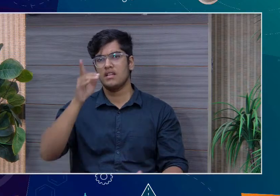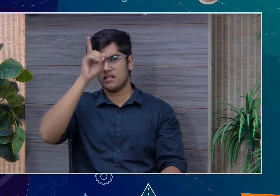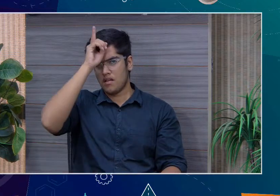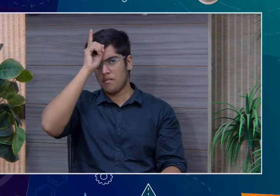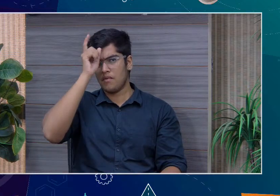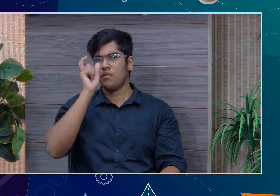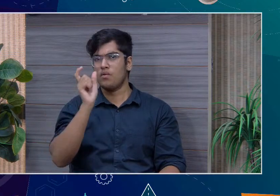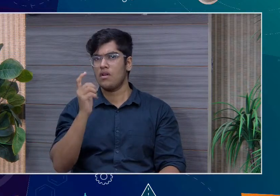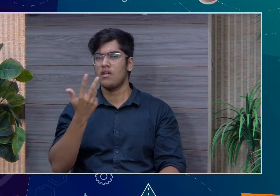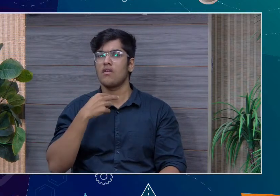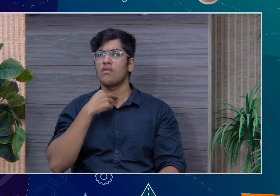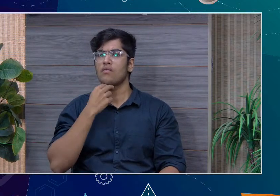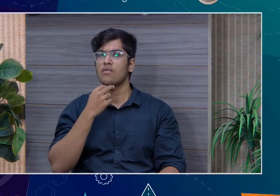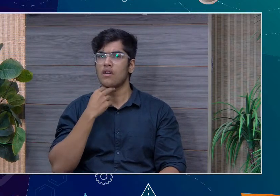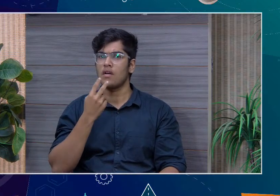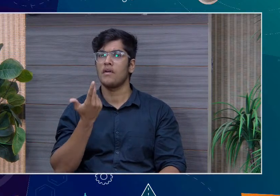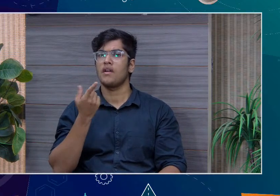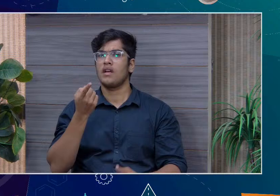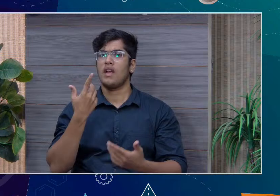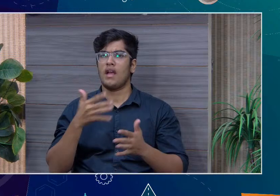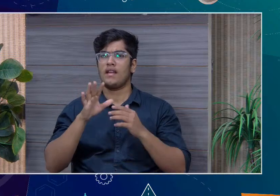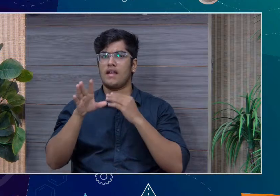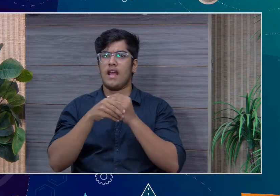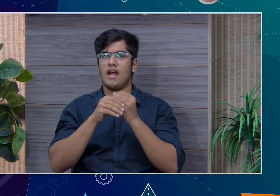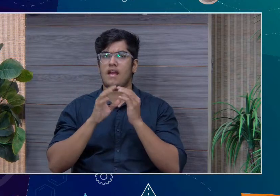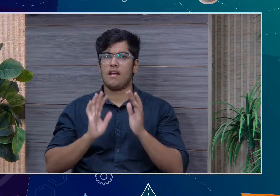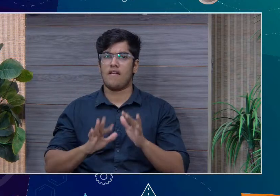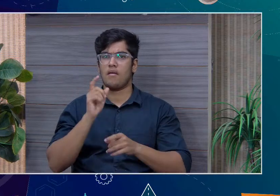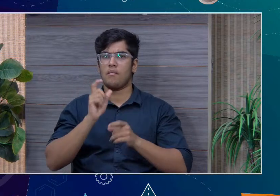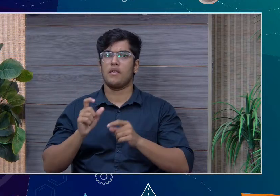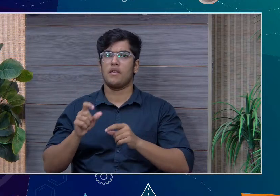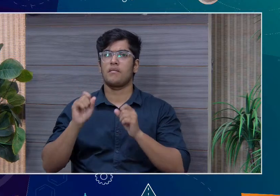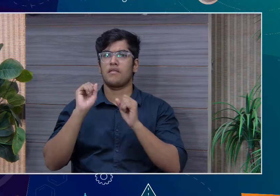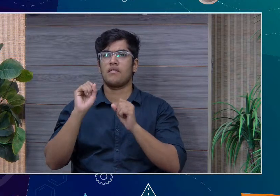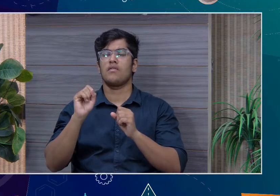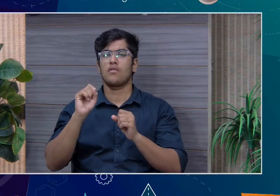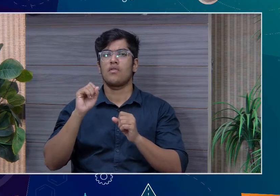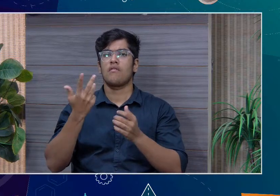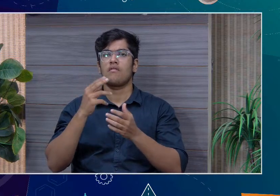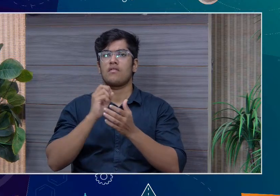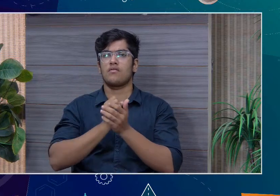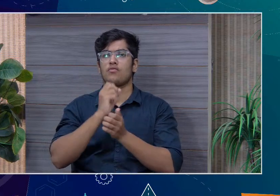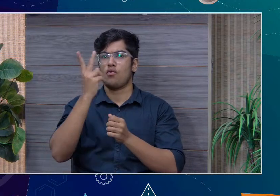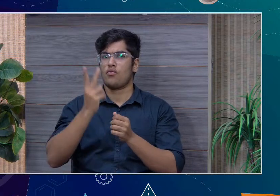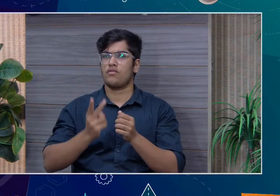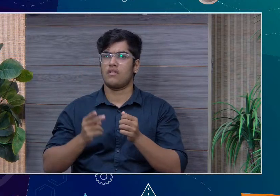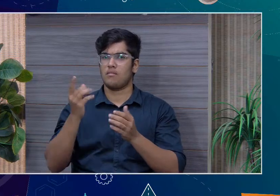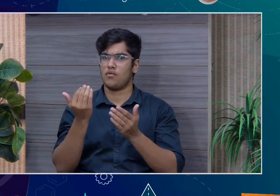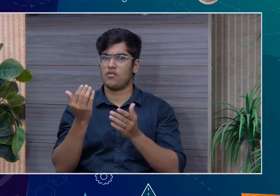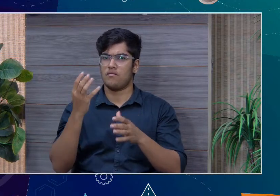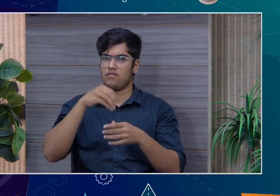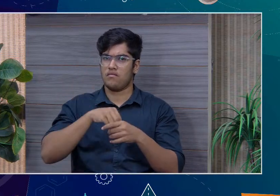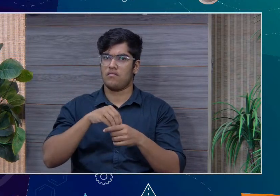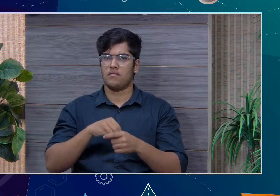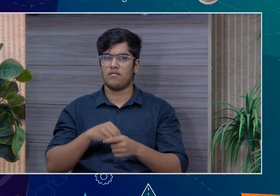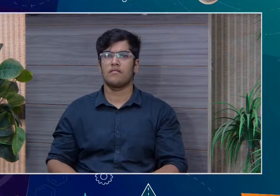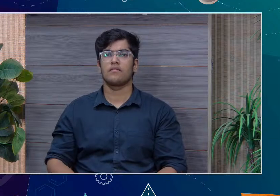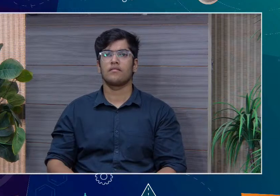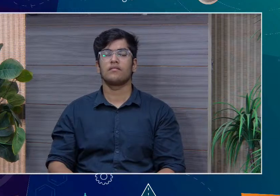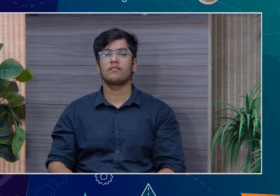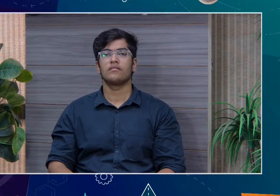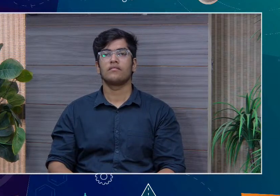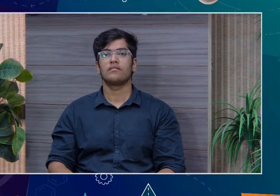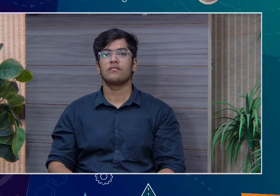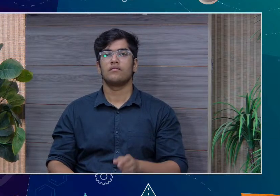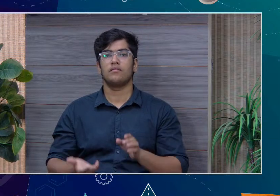German vocabulary which is adding to our viewers' dictionary when they are reading this chapter? Yes,